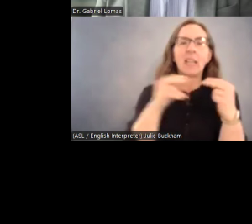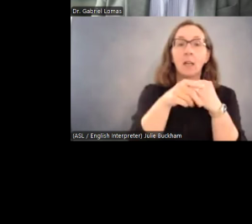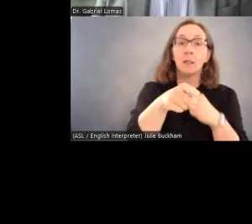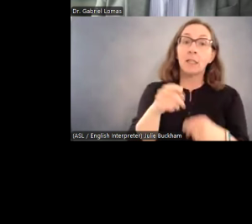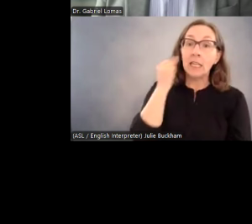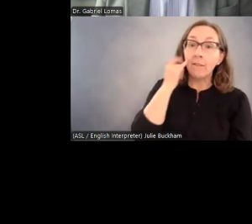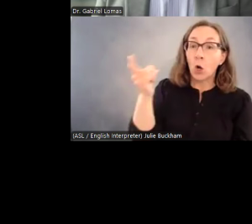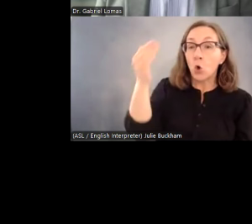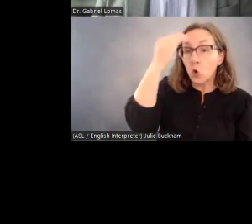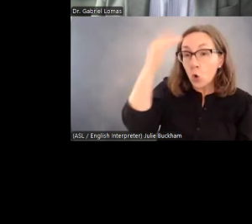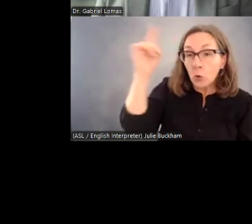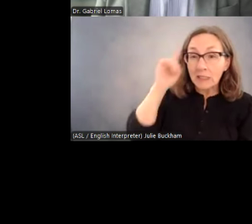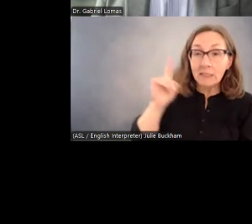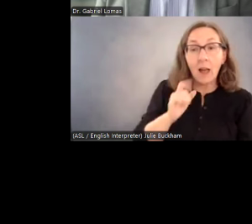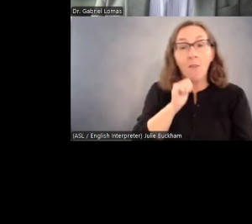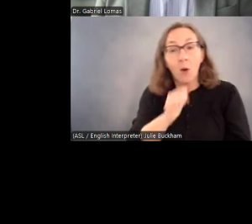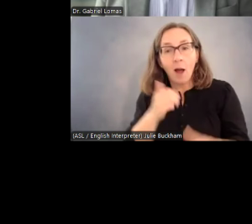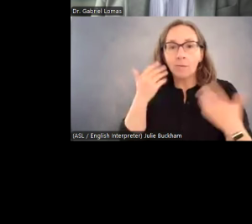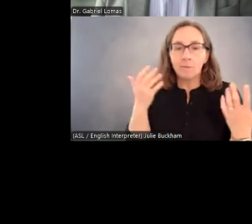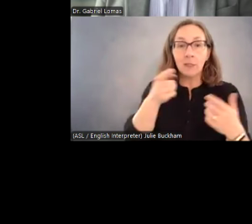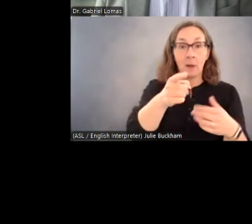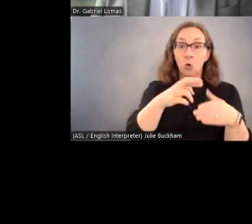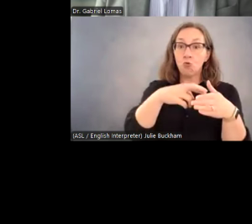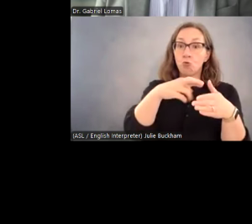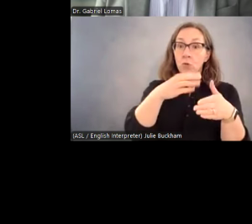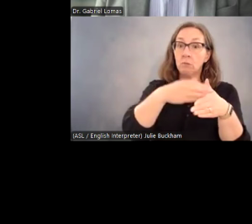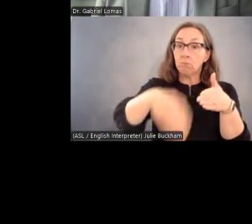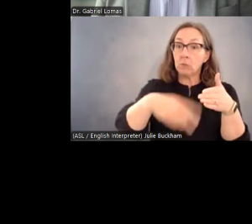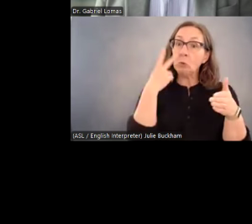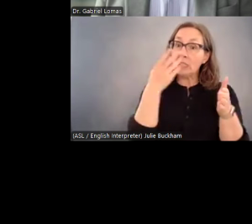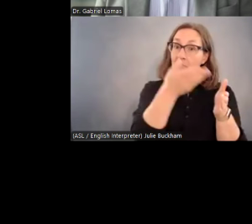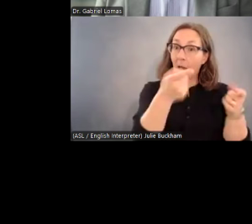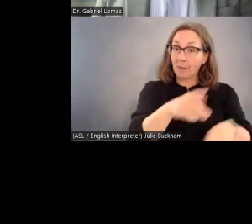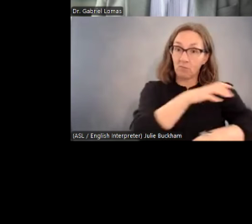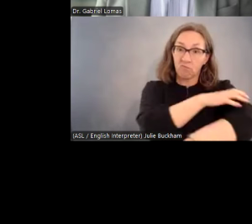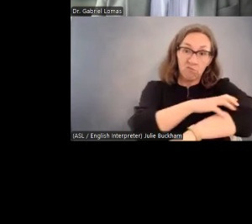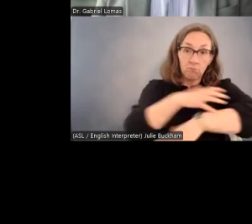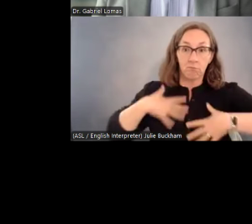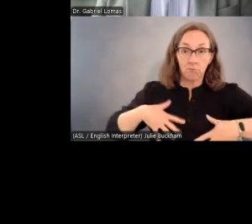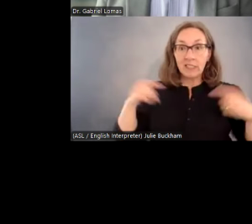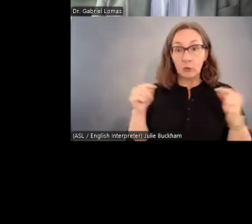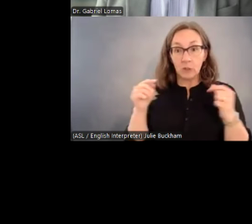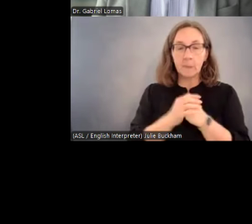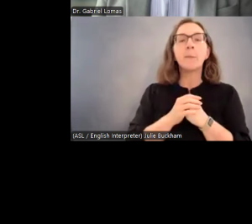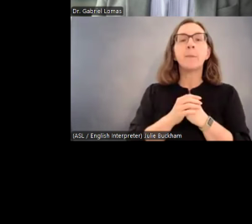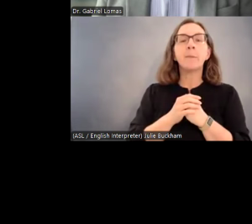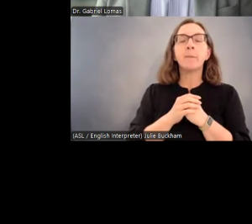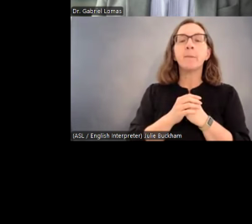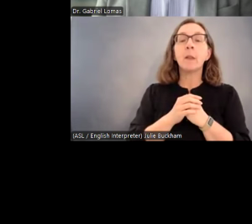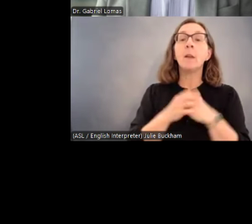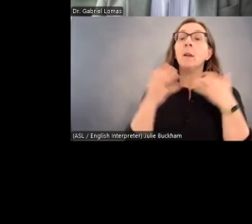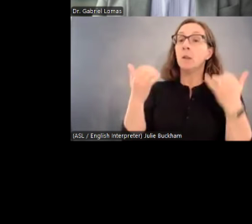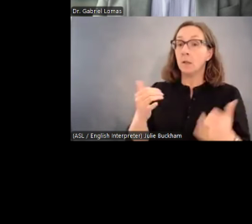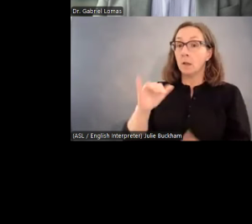knew he was deaf or not, but this is the results of the tasing incident. Next slide. So at this time,